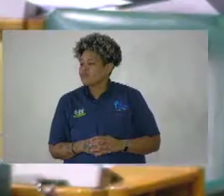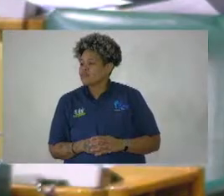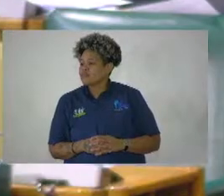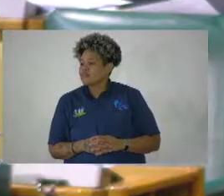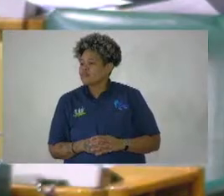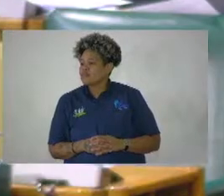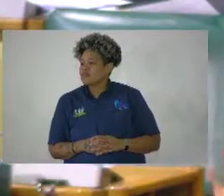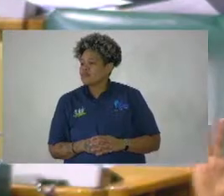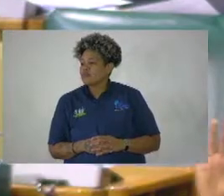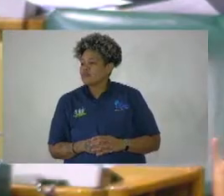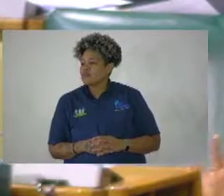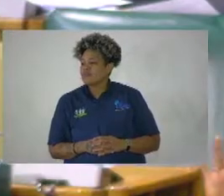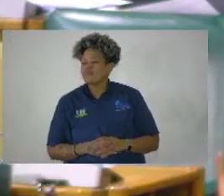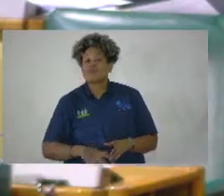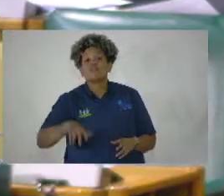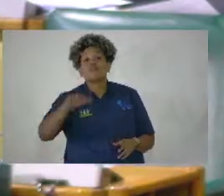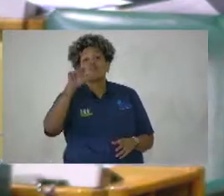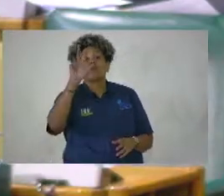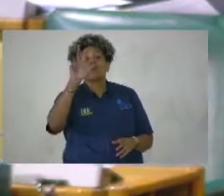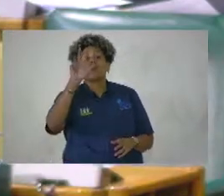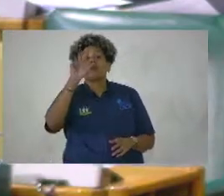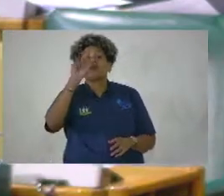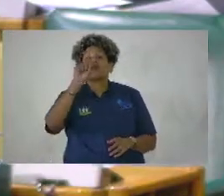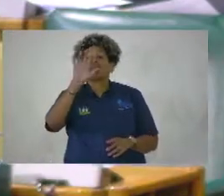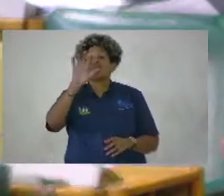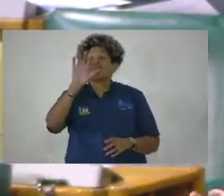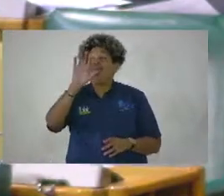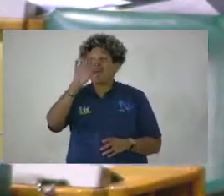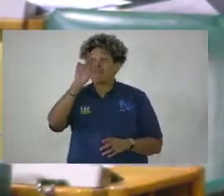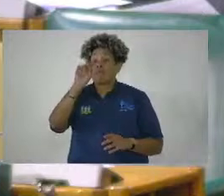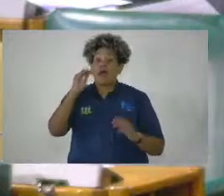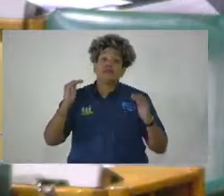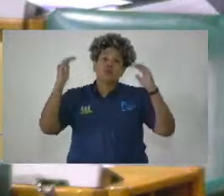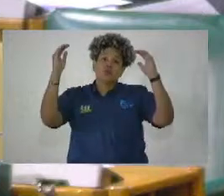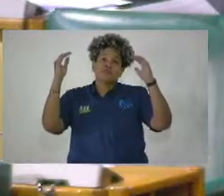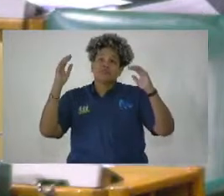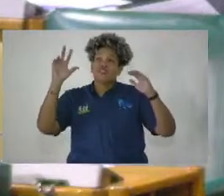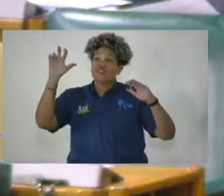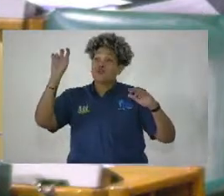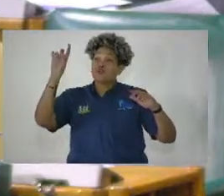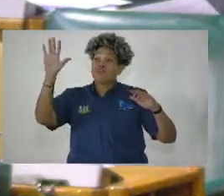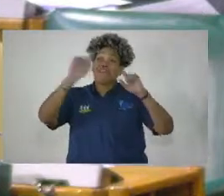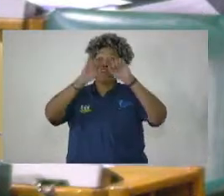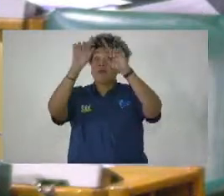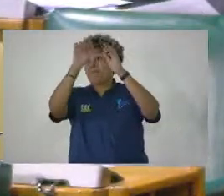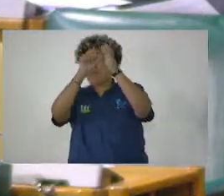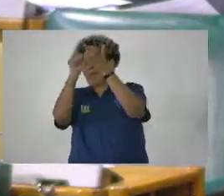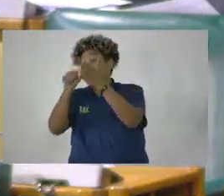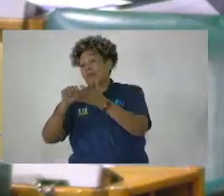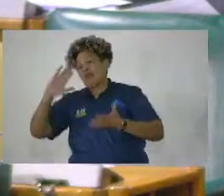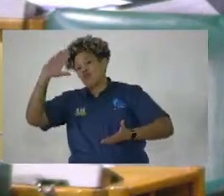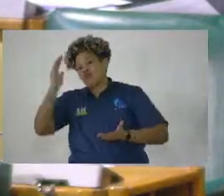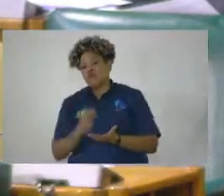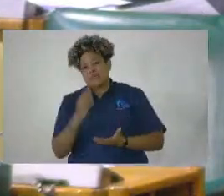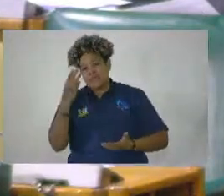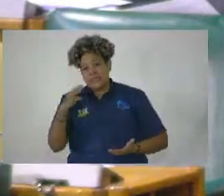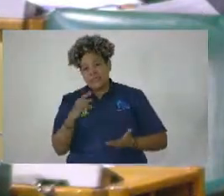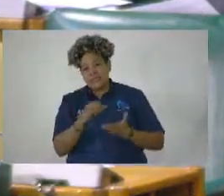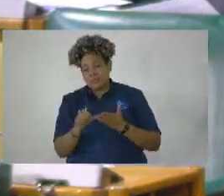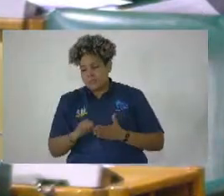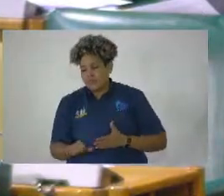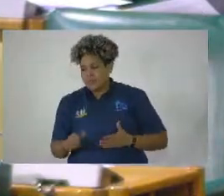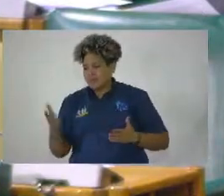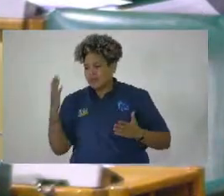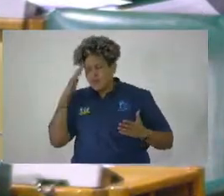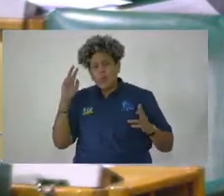Mr. Speaker, from 325 bands to 16. Now, that doesn't mean that there aren't issues, ongoing issues to talk